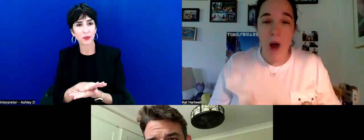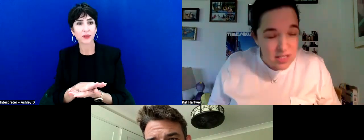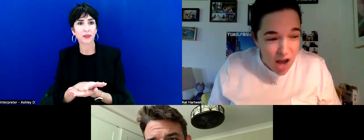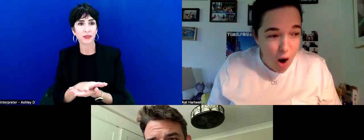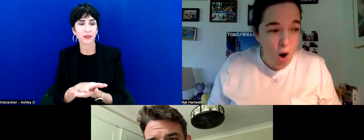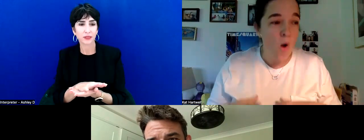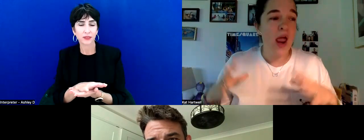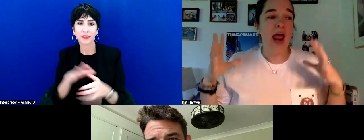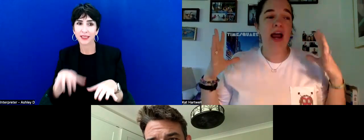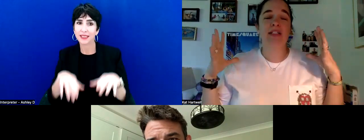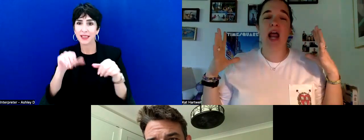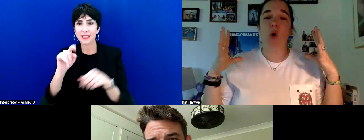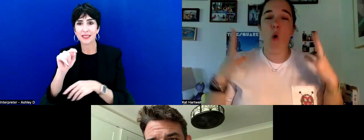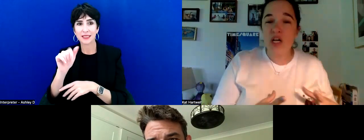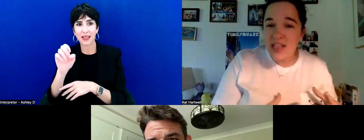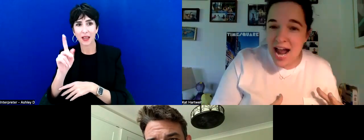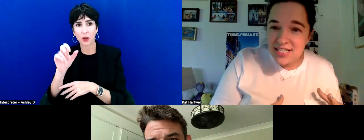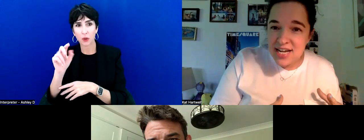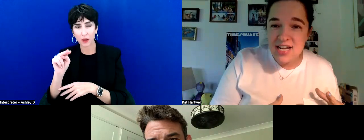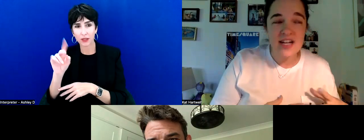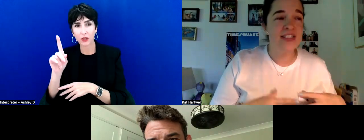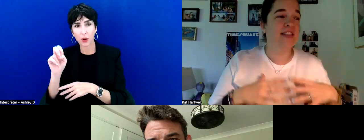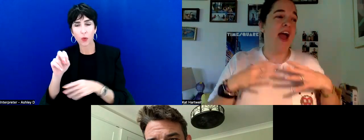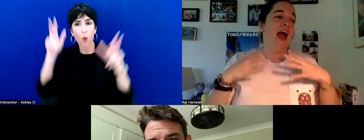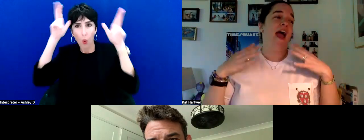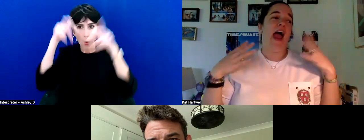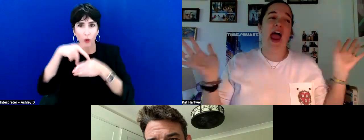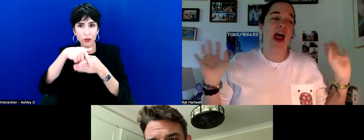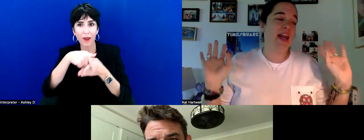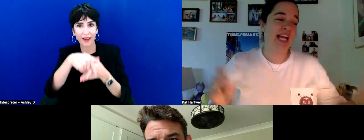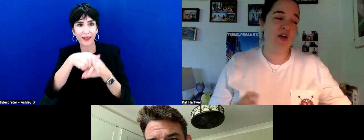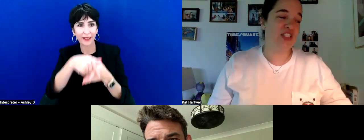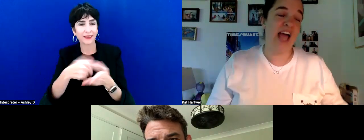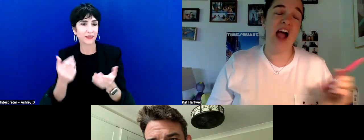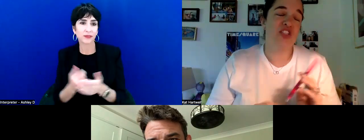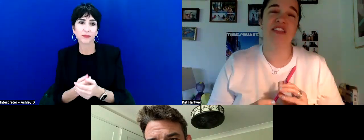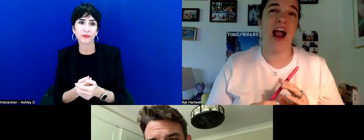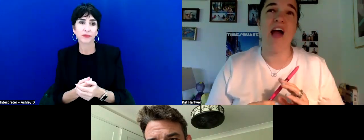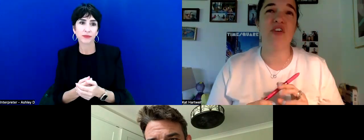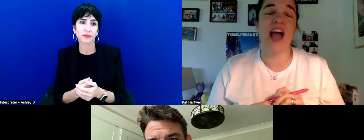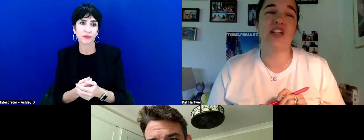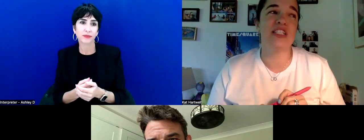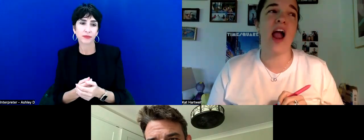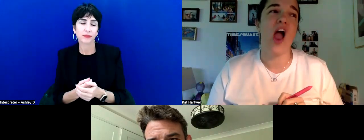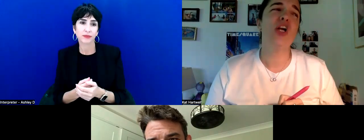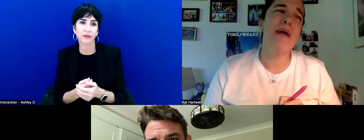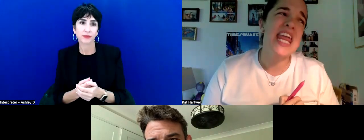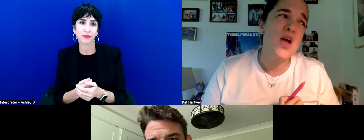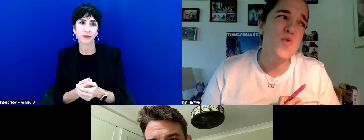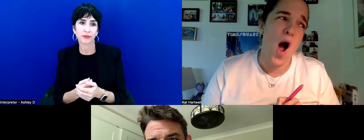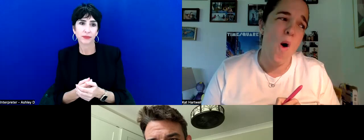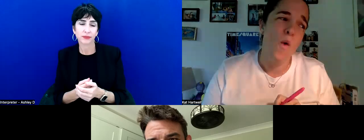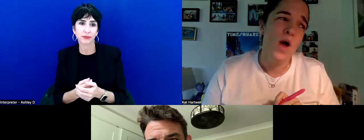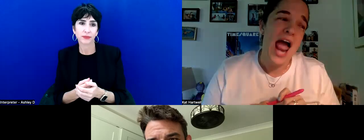did taekwondo. He takes horse lessons. And he was just, I should like, you're